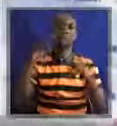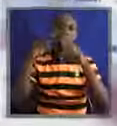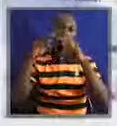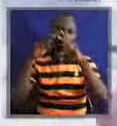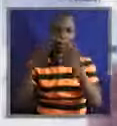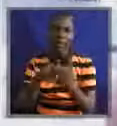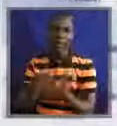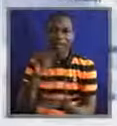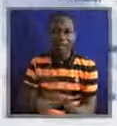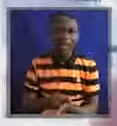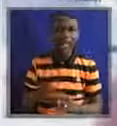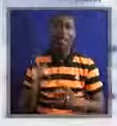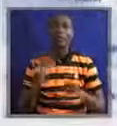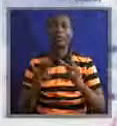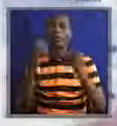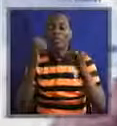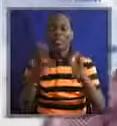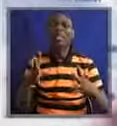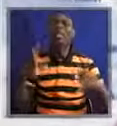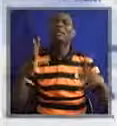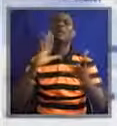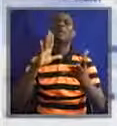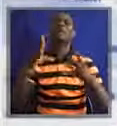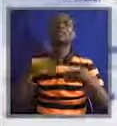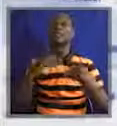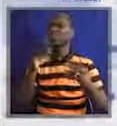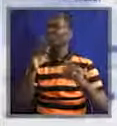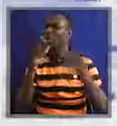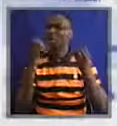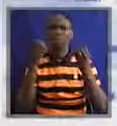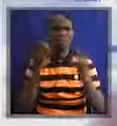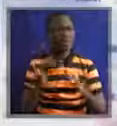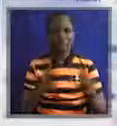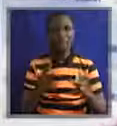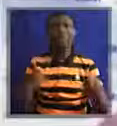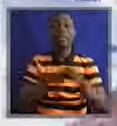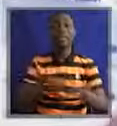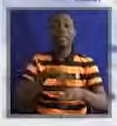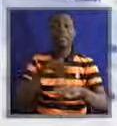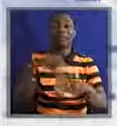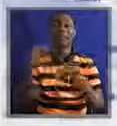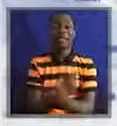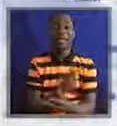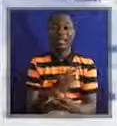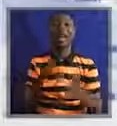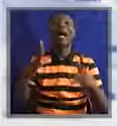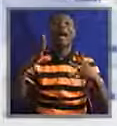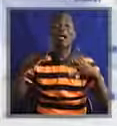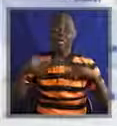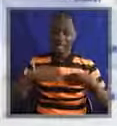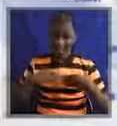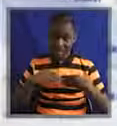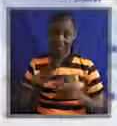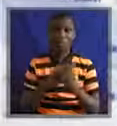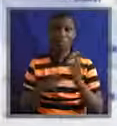bebre ajinkrofo pia tum even the nation or mine no ankasa ankasa no ya jinkrofo bia tum so omo ya asofo a onyankopon nim se